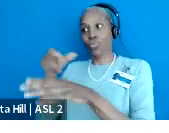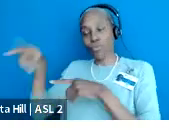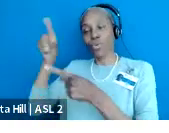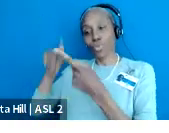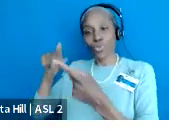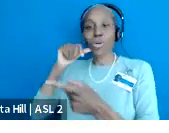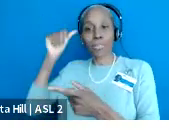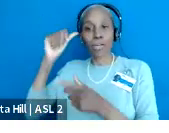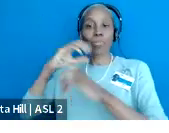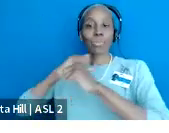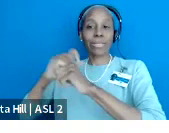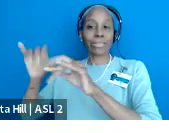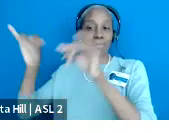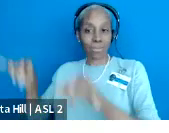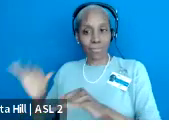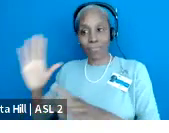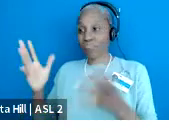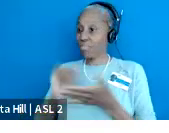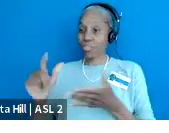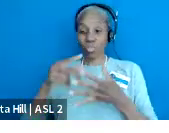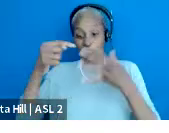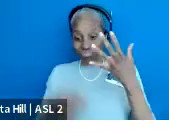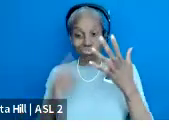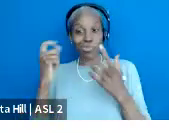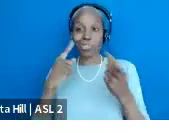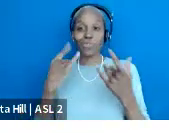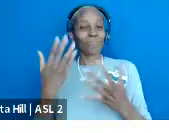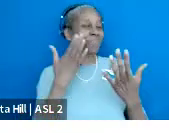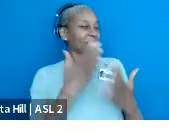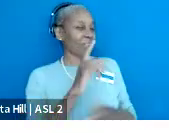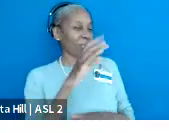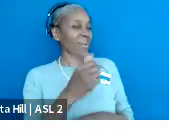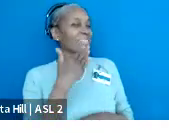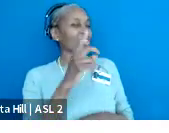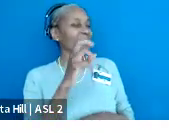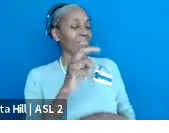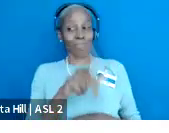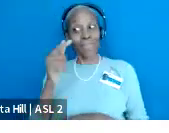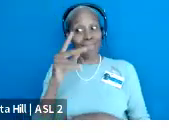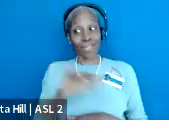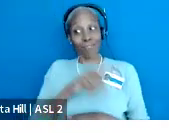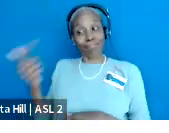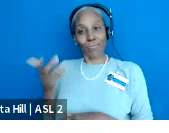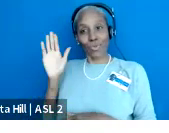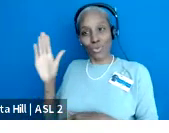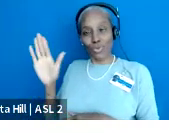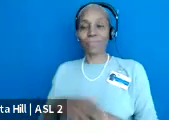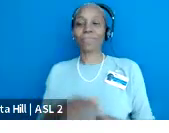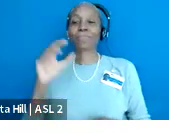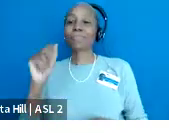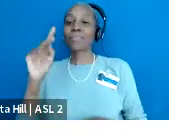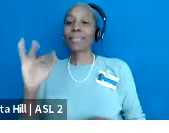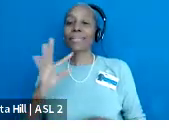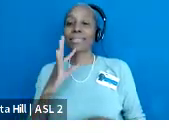Adult Protective System. And that's it for the questions for now. Okay, thank you, Devin. Anthony, I will turn it over to you. Thank you,